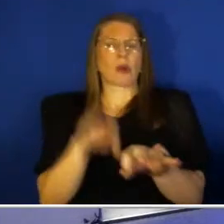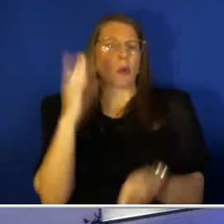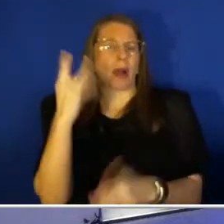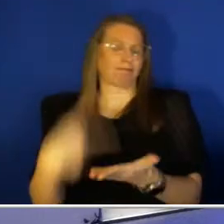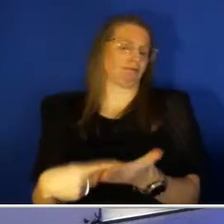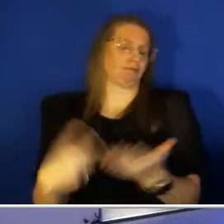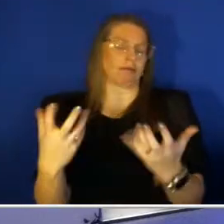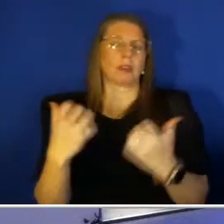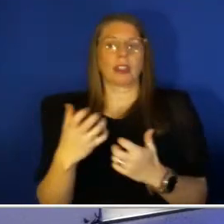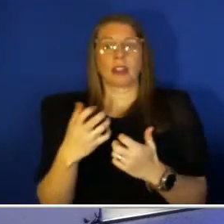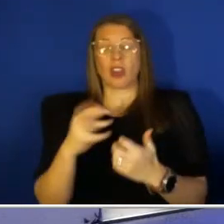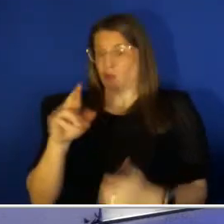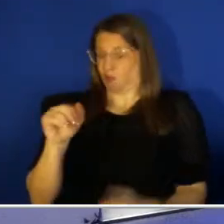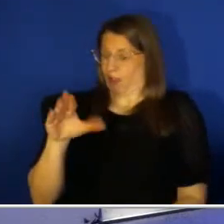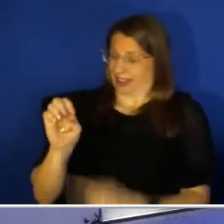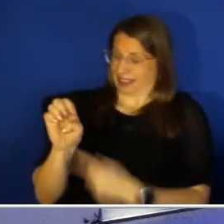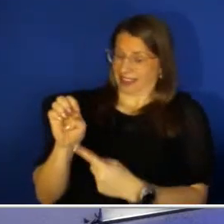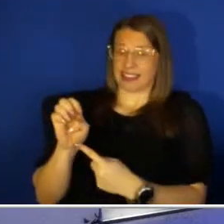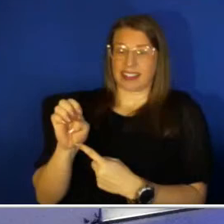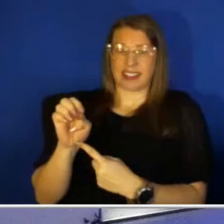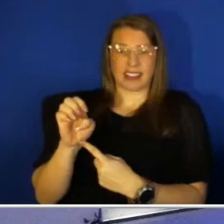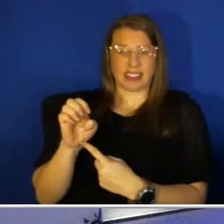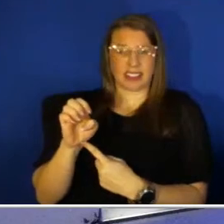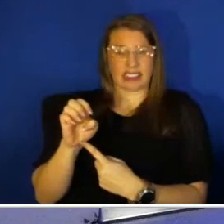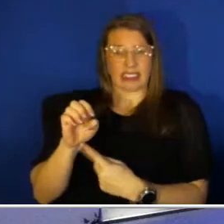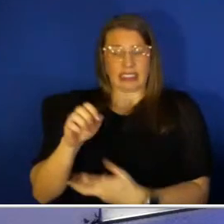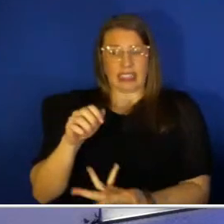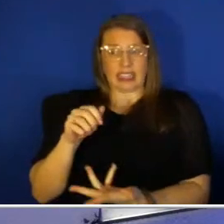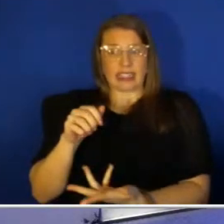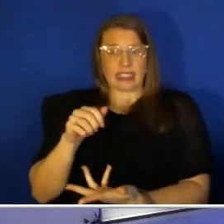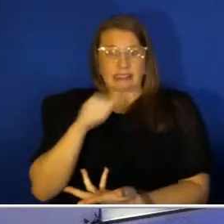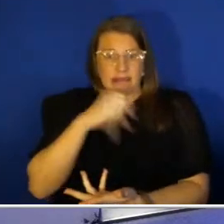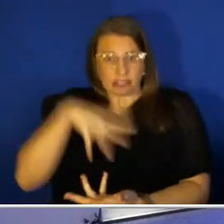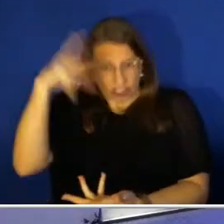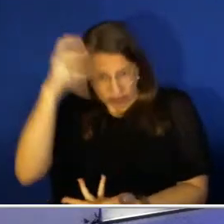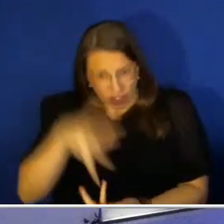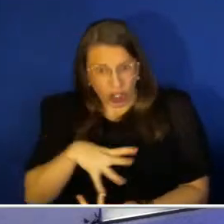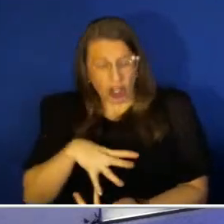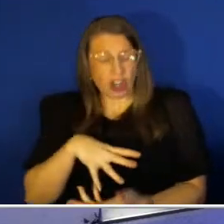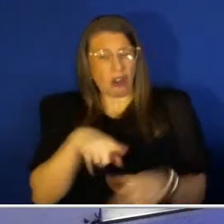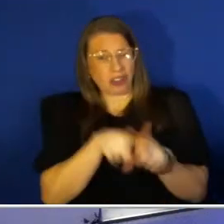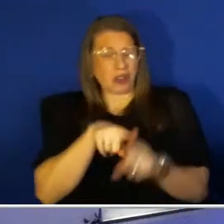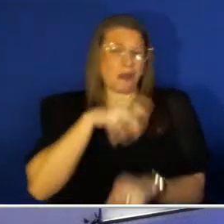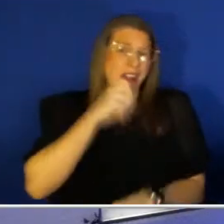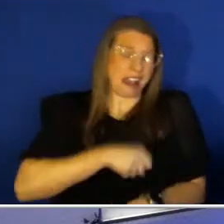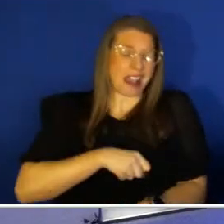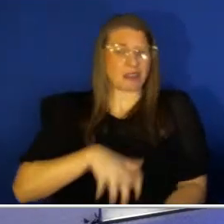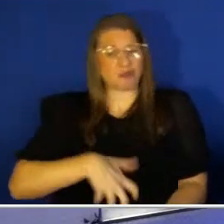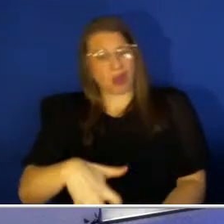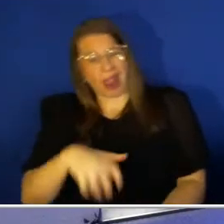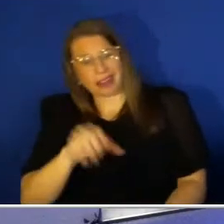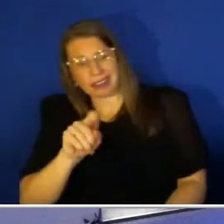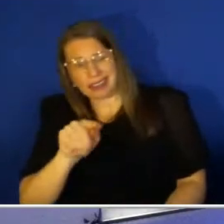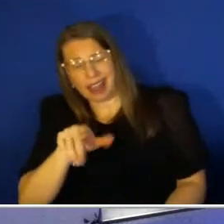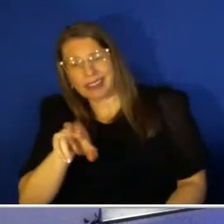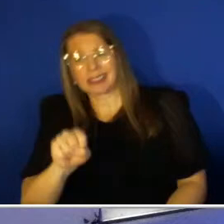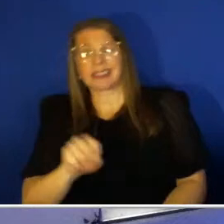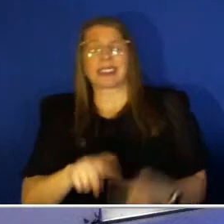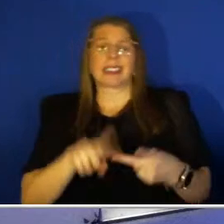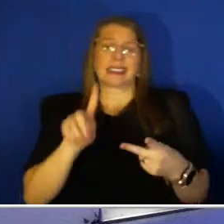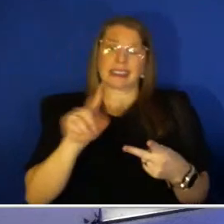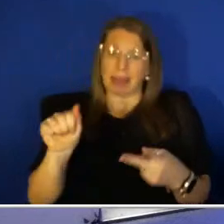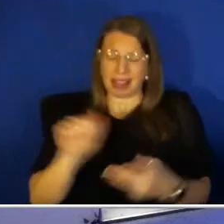about race and gender? We talk about that a lot, but is it also age or pregnancy status, disabilities? Does it